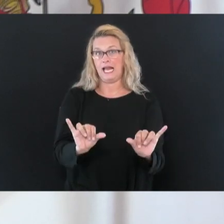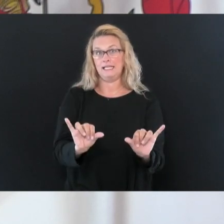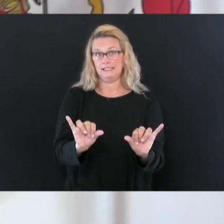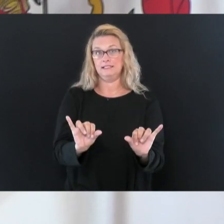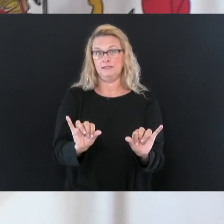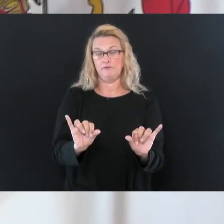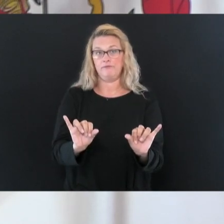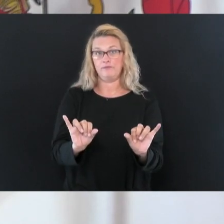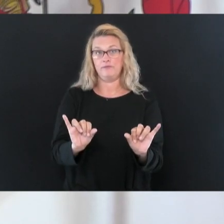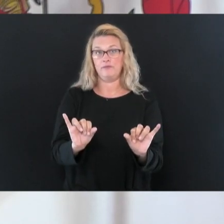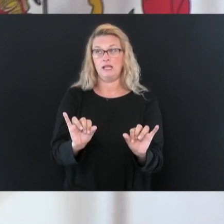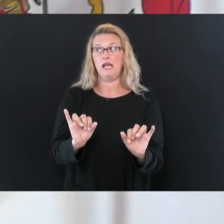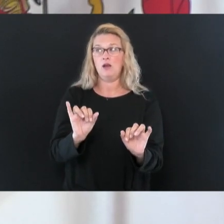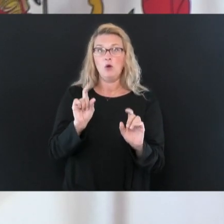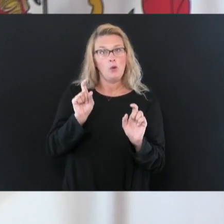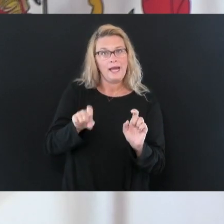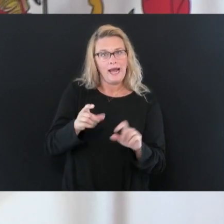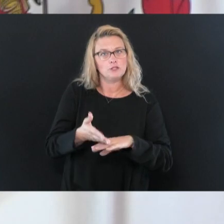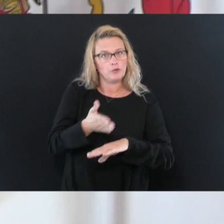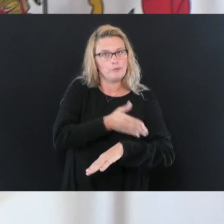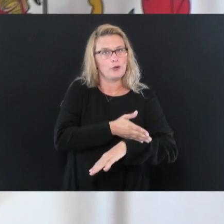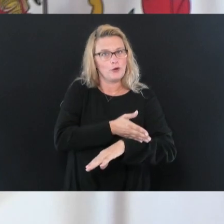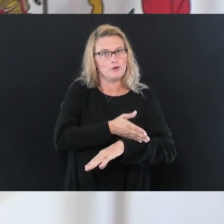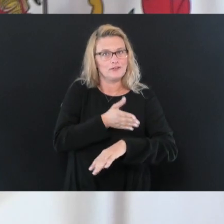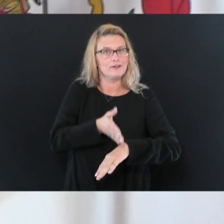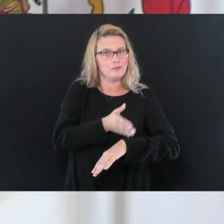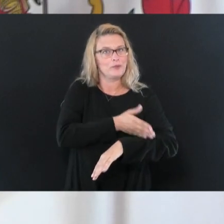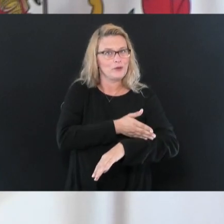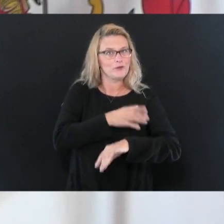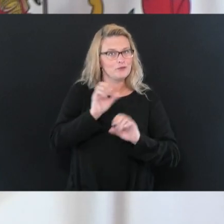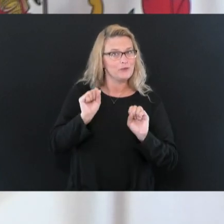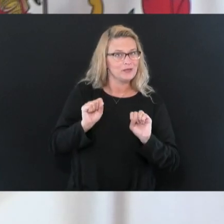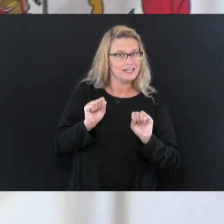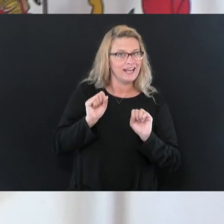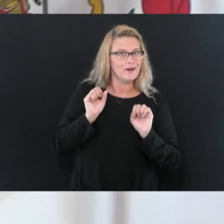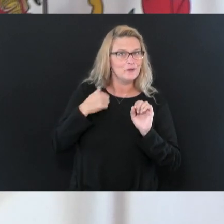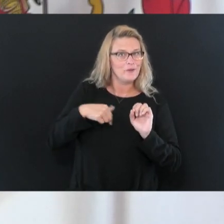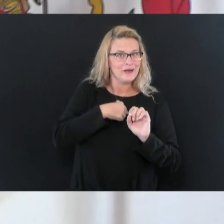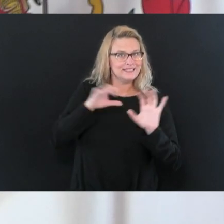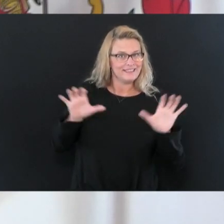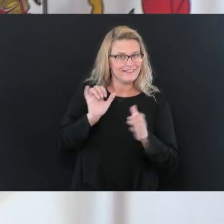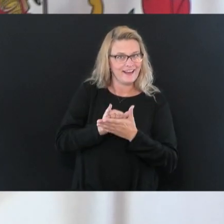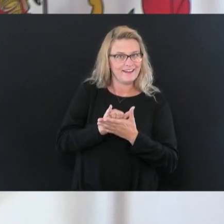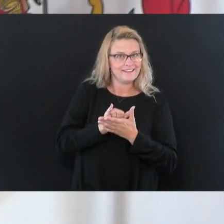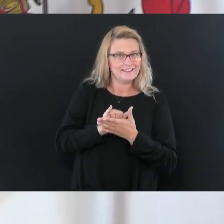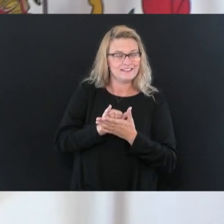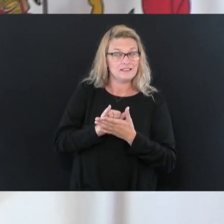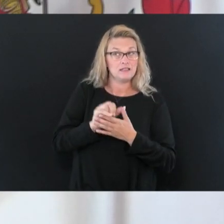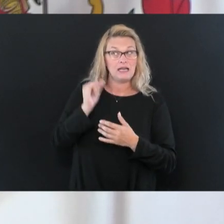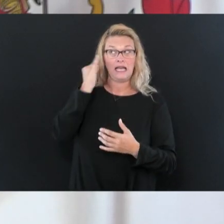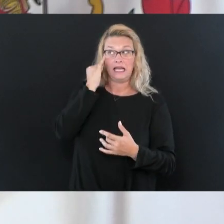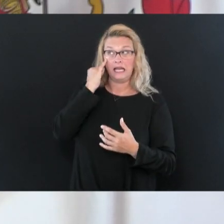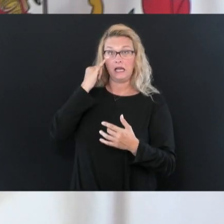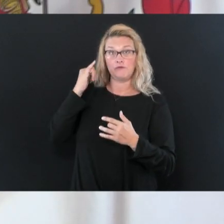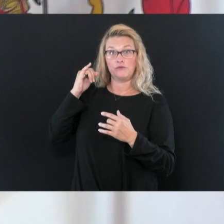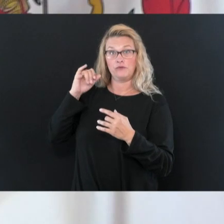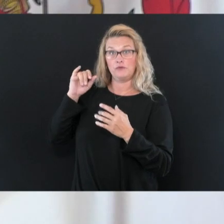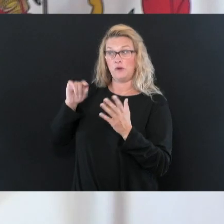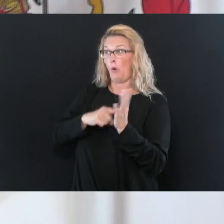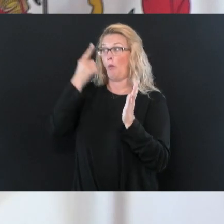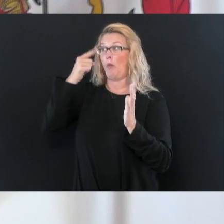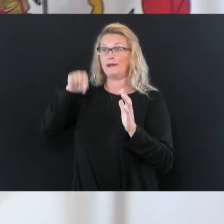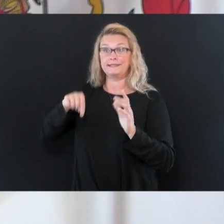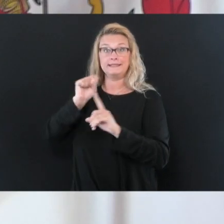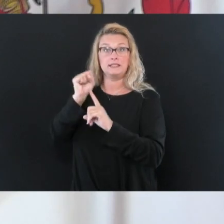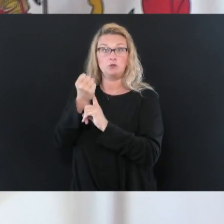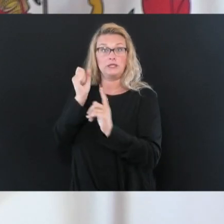It got a lot better as we changed and everything, and if things dictate, we'll have to